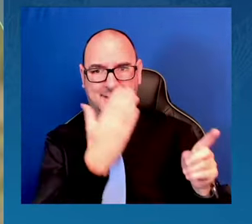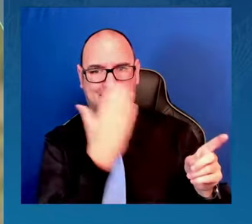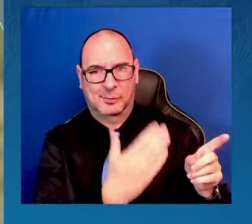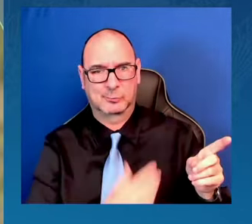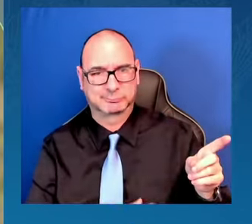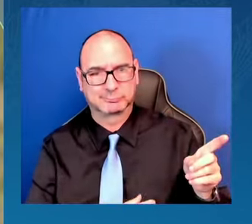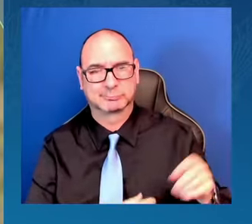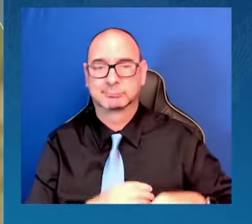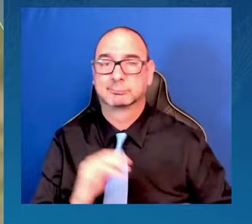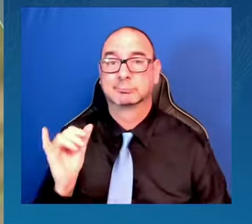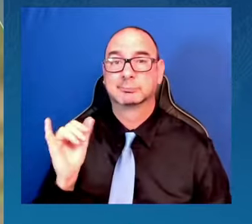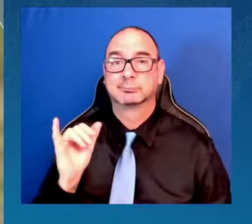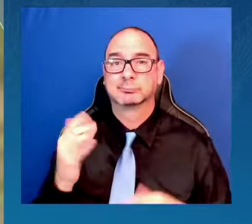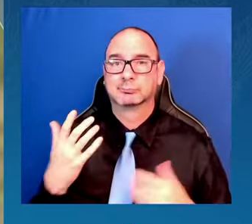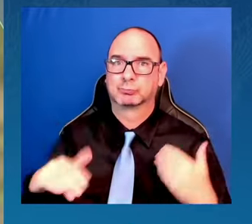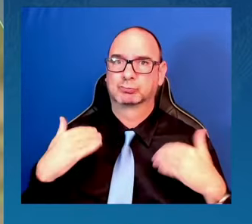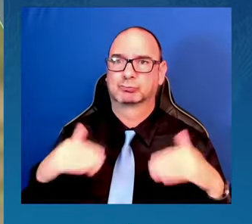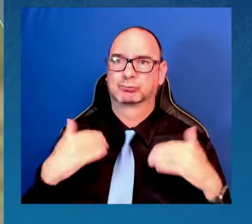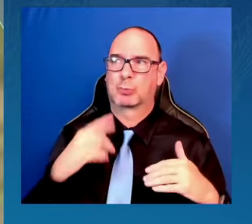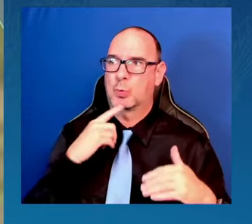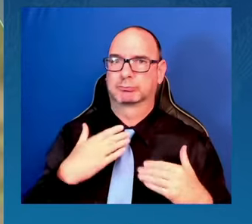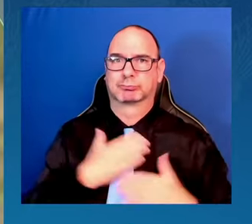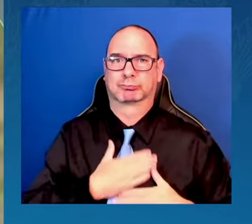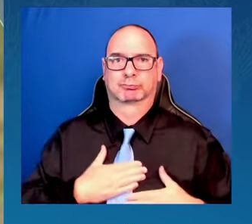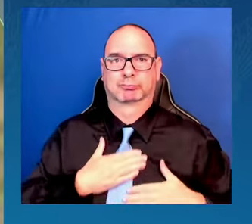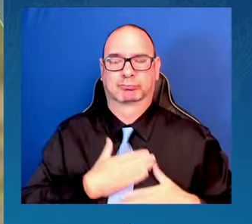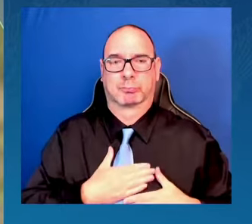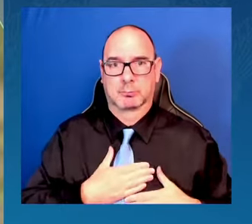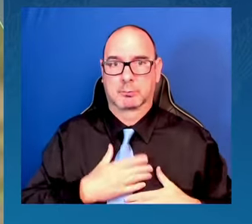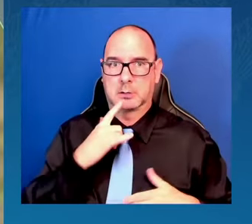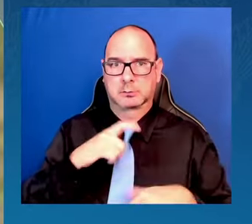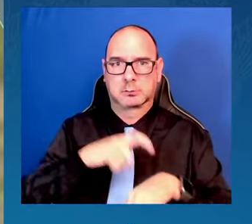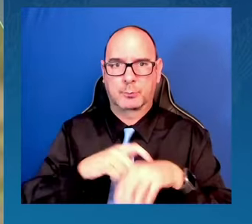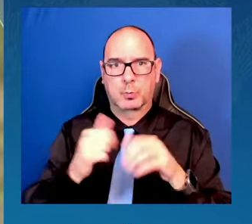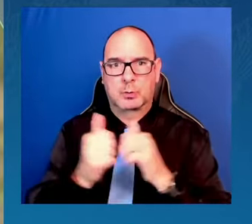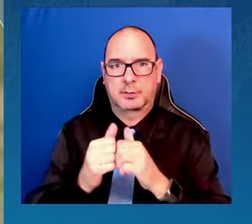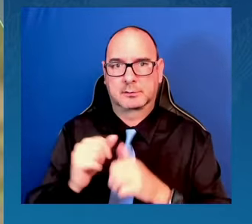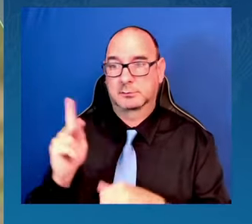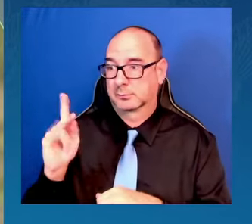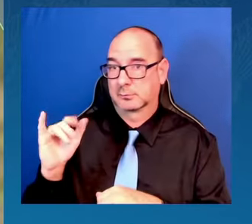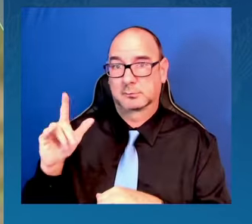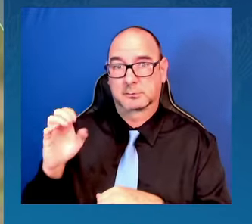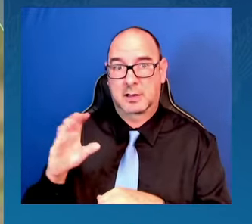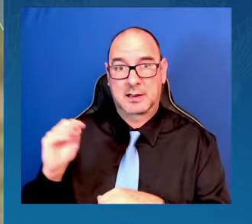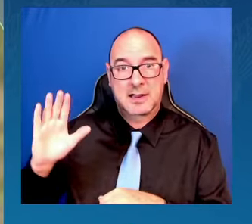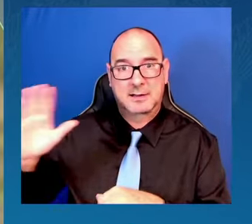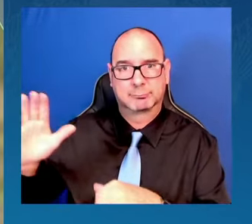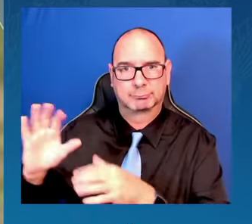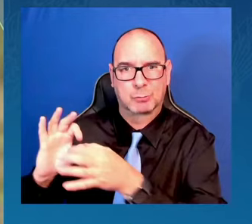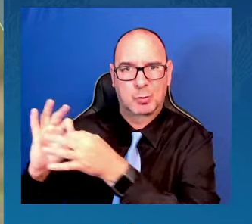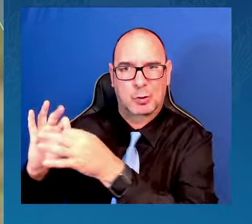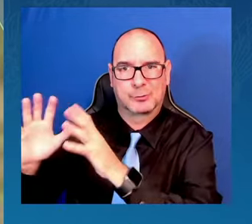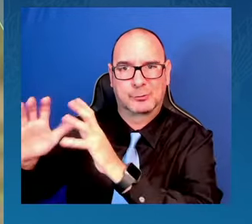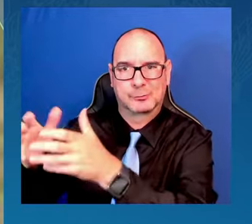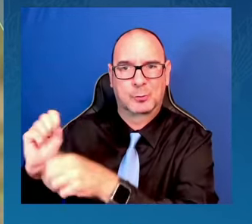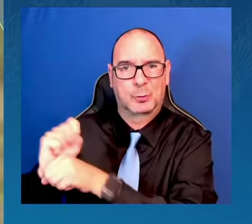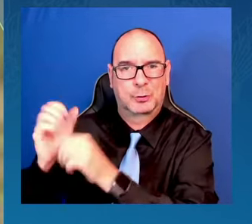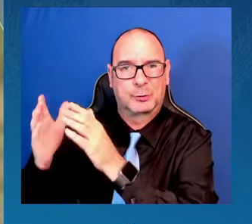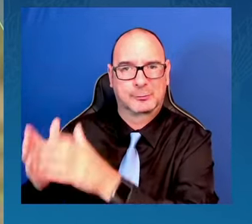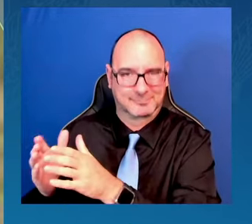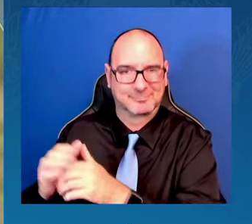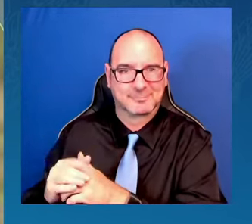great pleasure of spending a little bit of time with Kyle and his colleagues on the other side of this tent talking about their work.